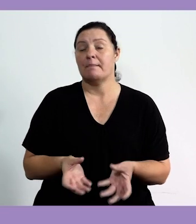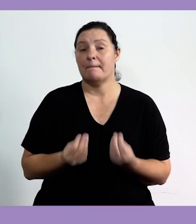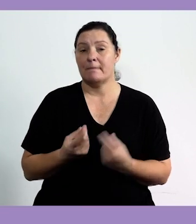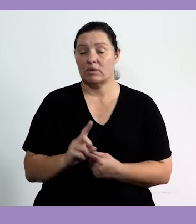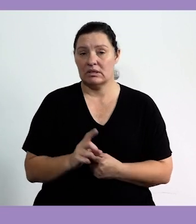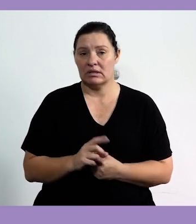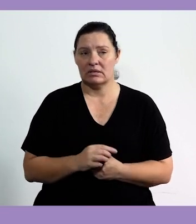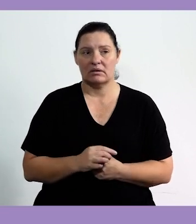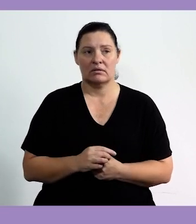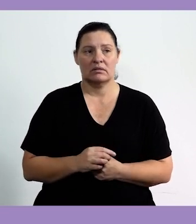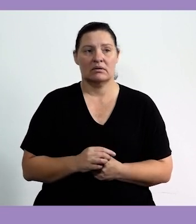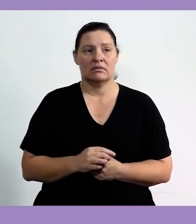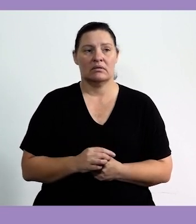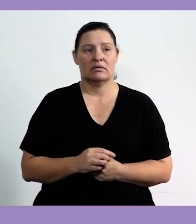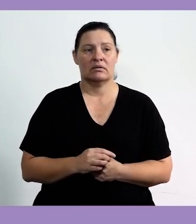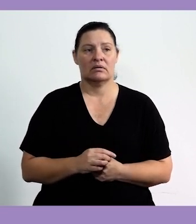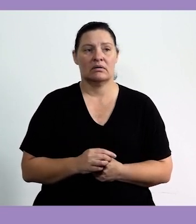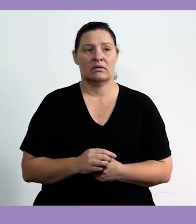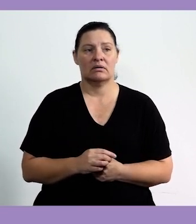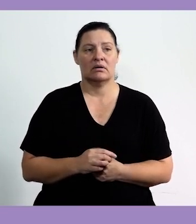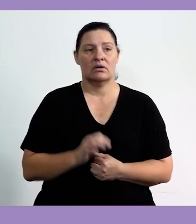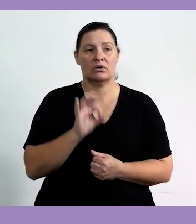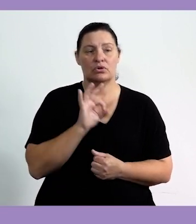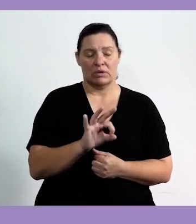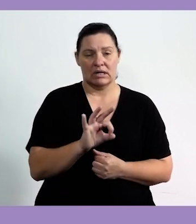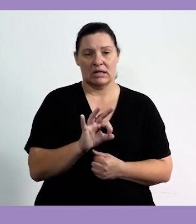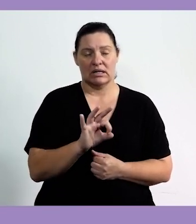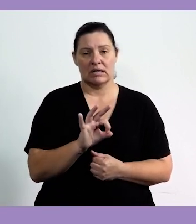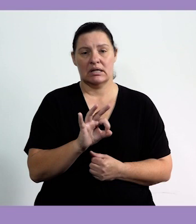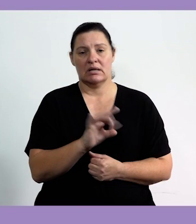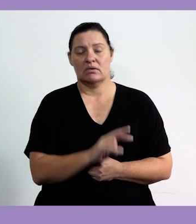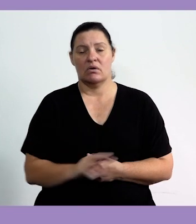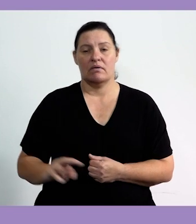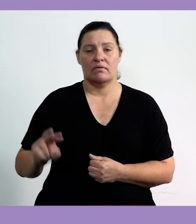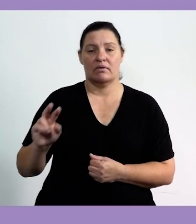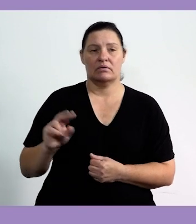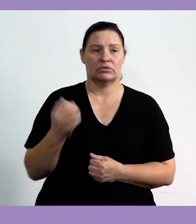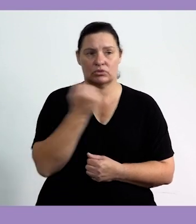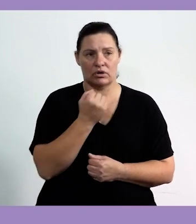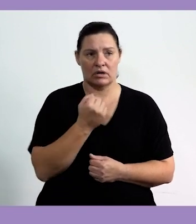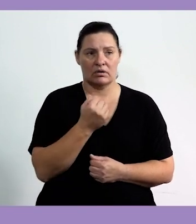which gives us, I didn't write it in exponential form, that is 3 raised to the